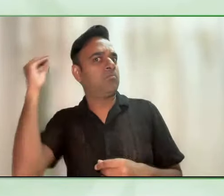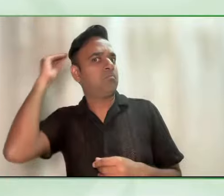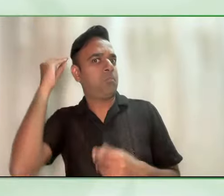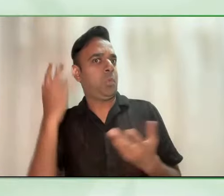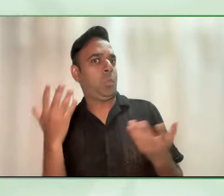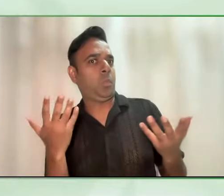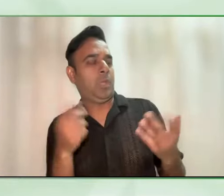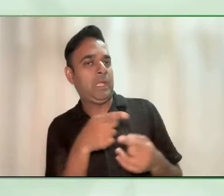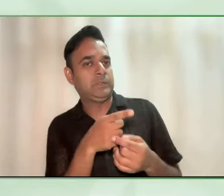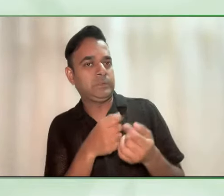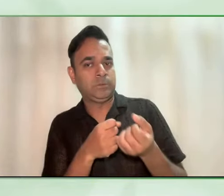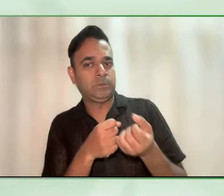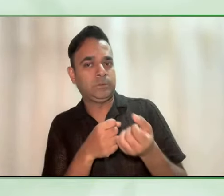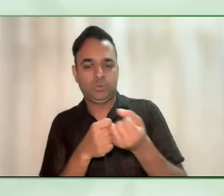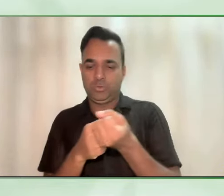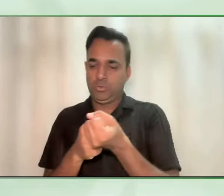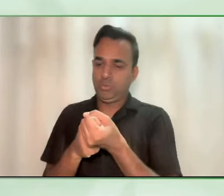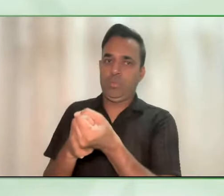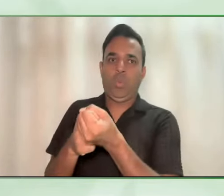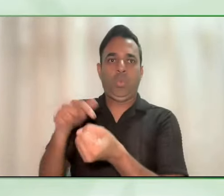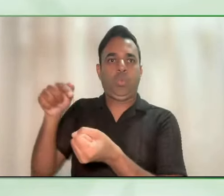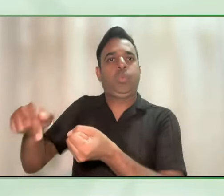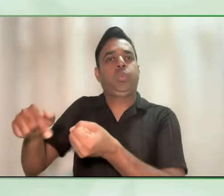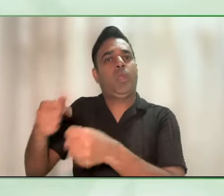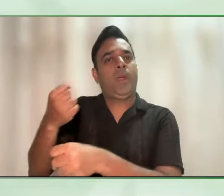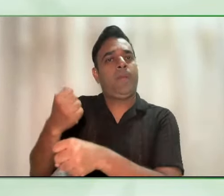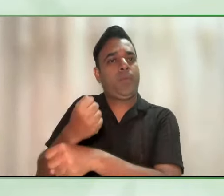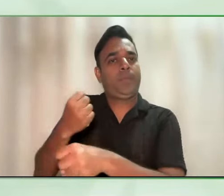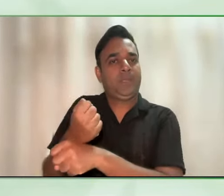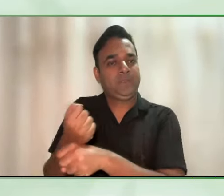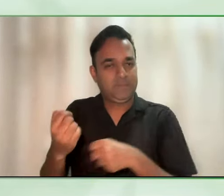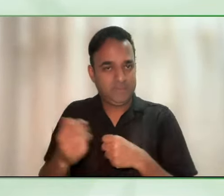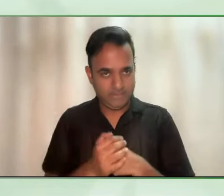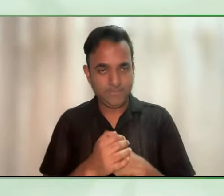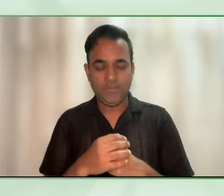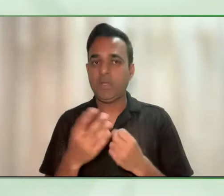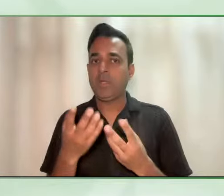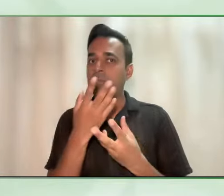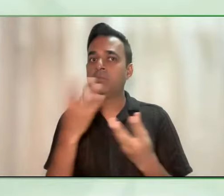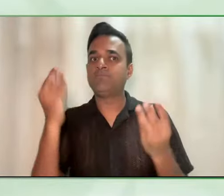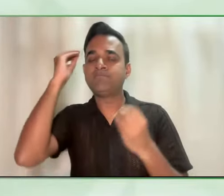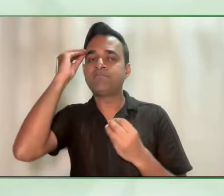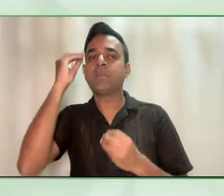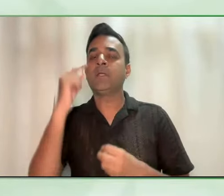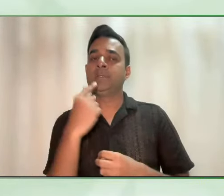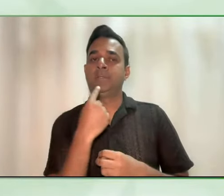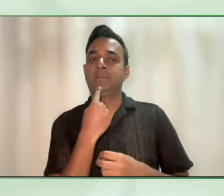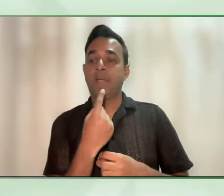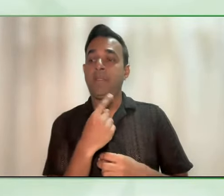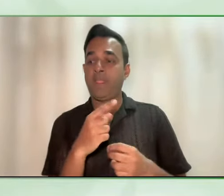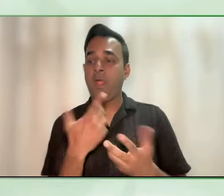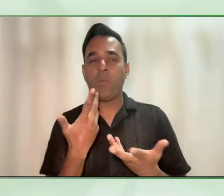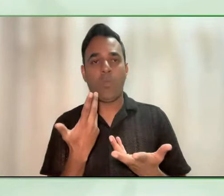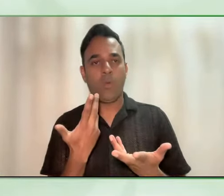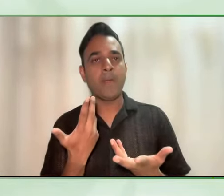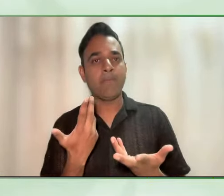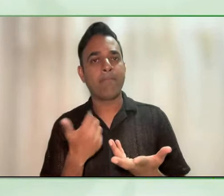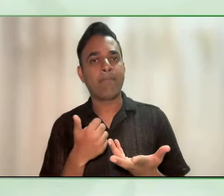organization, and the job coach plays a central role in the